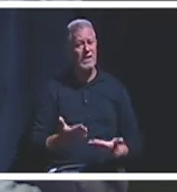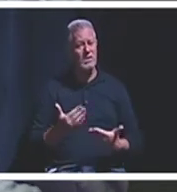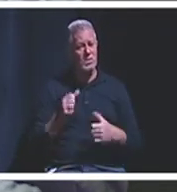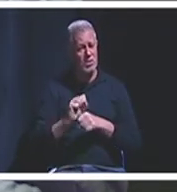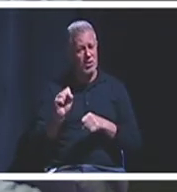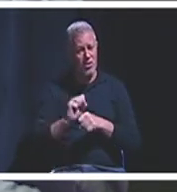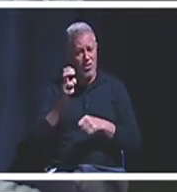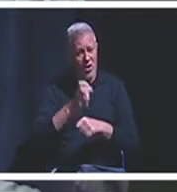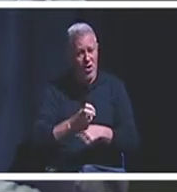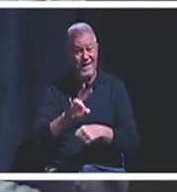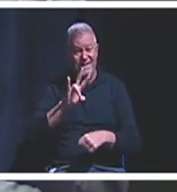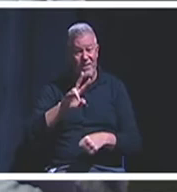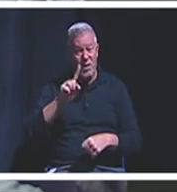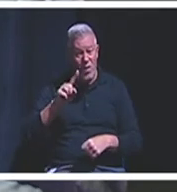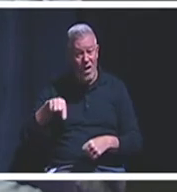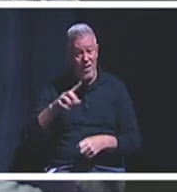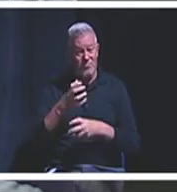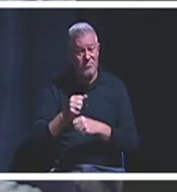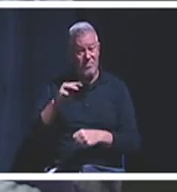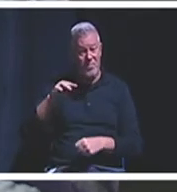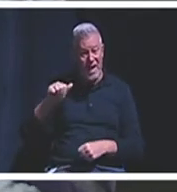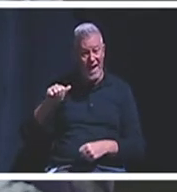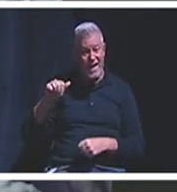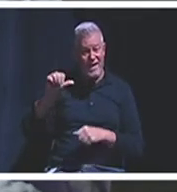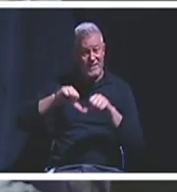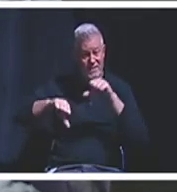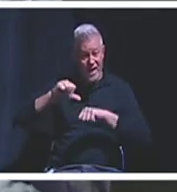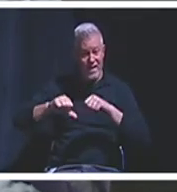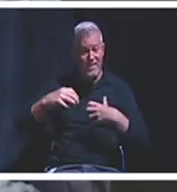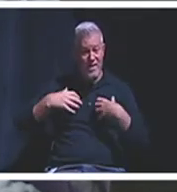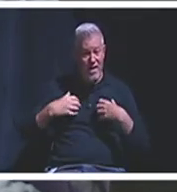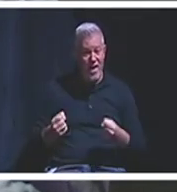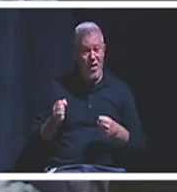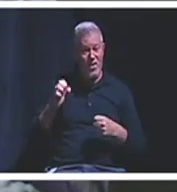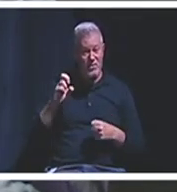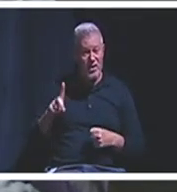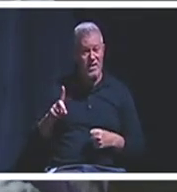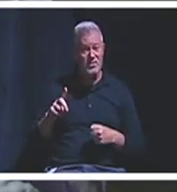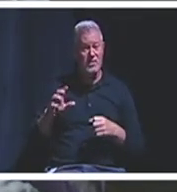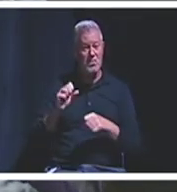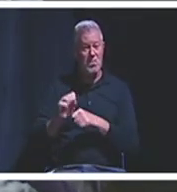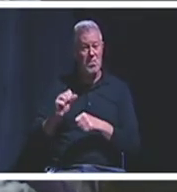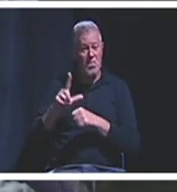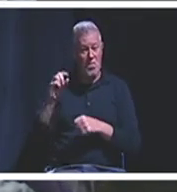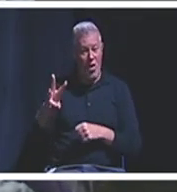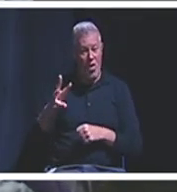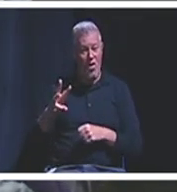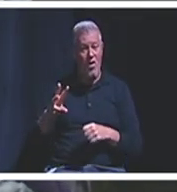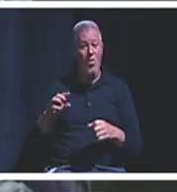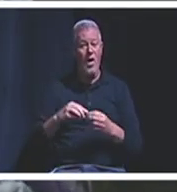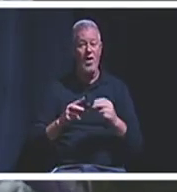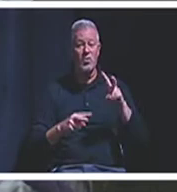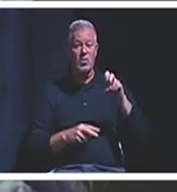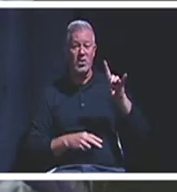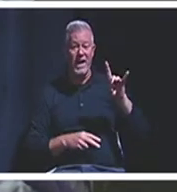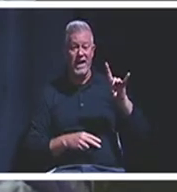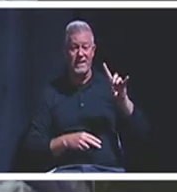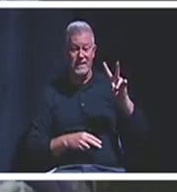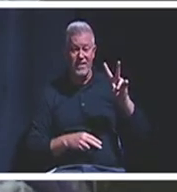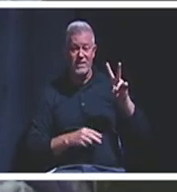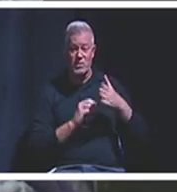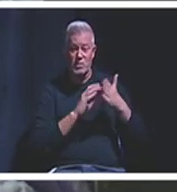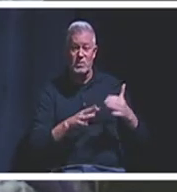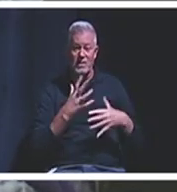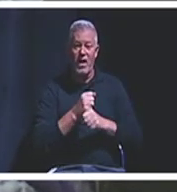you has earned your Master's of Science in Health, Education, or Employment Law, while 287 students this year